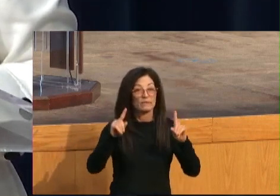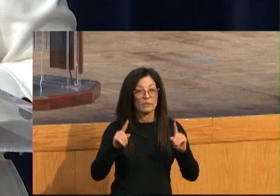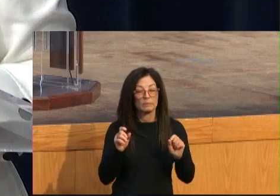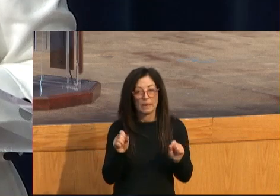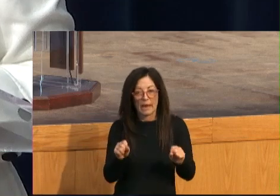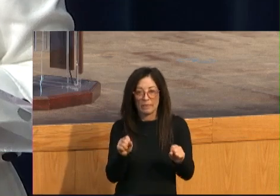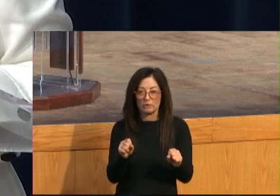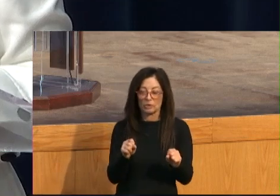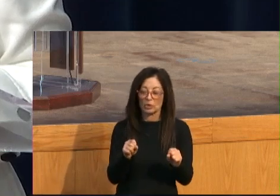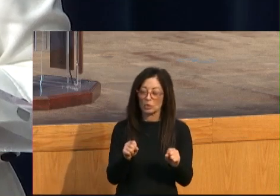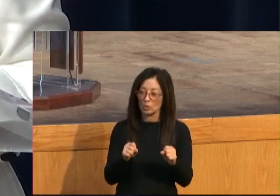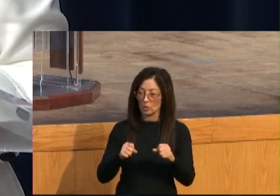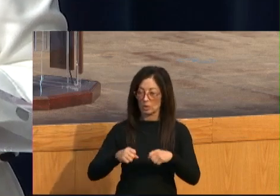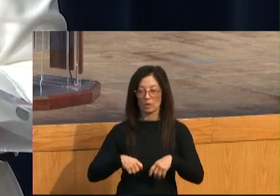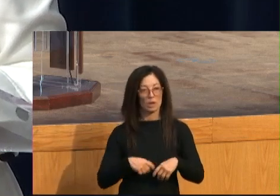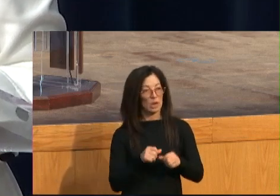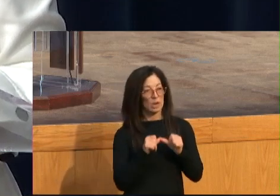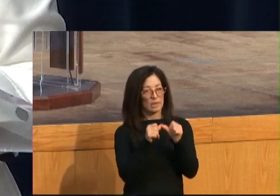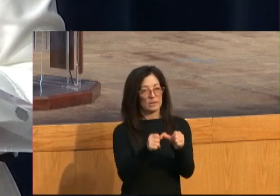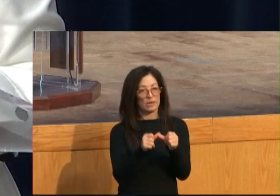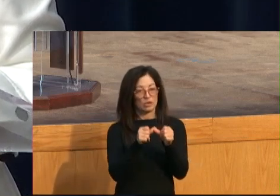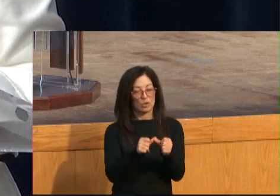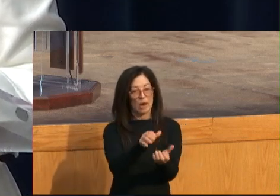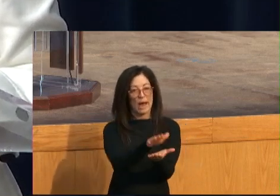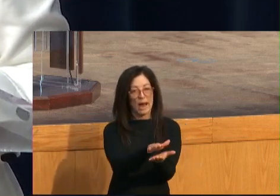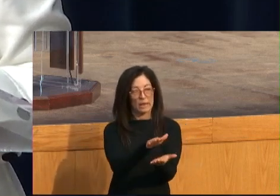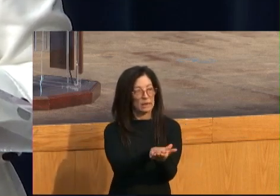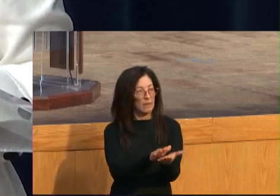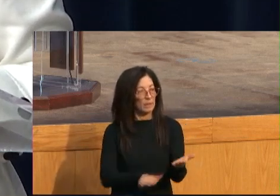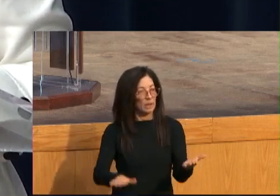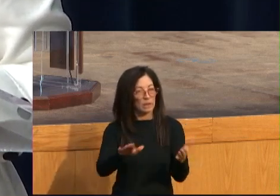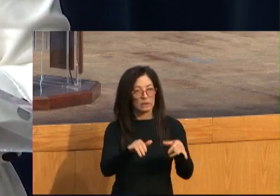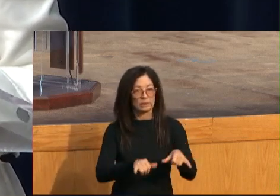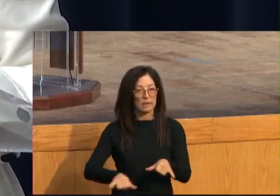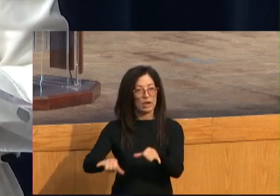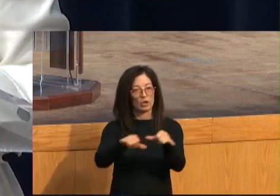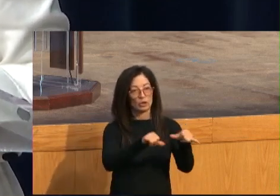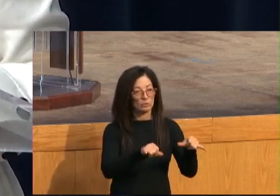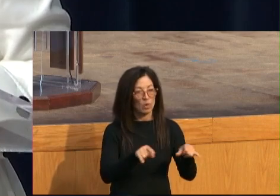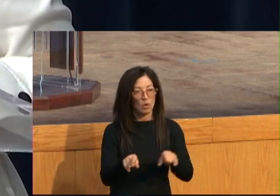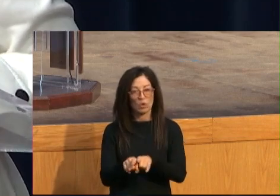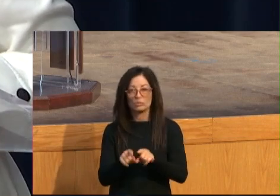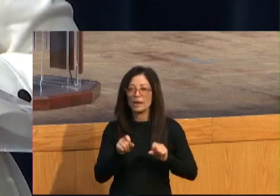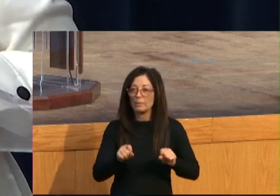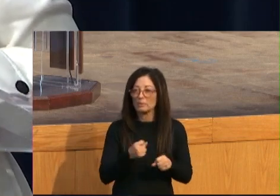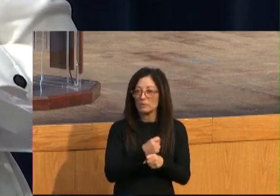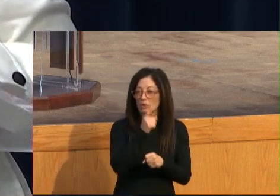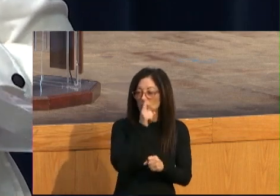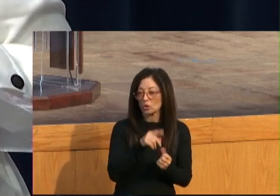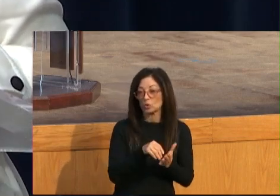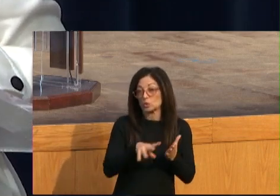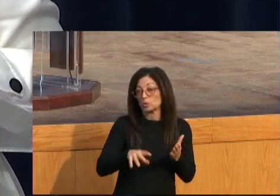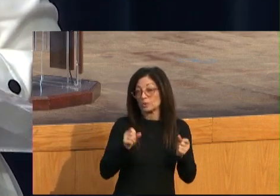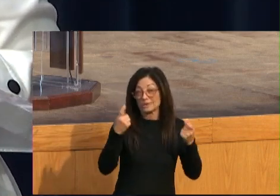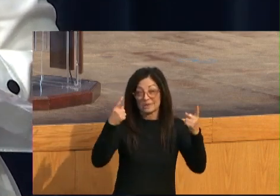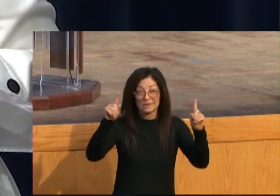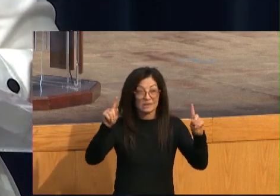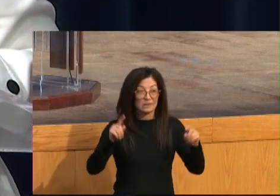to uphold academic standards, but be able to ensure that students